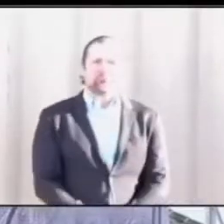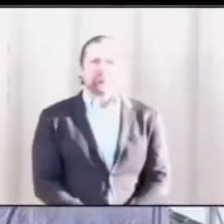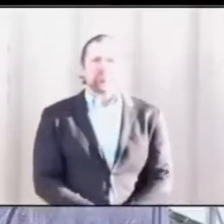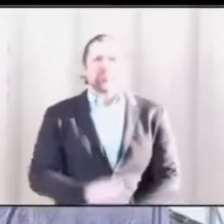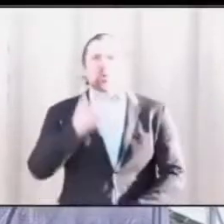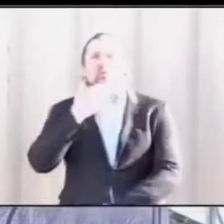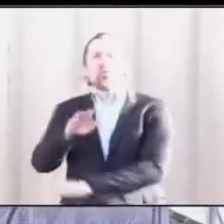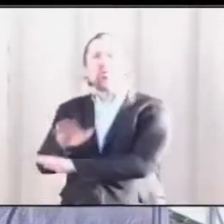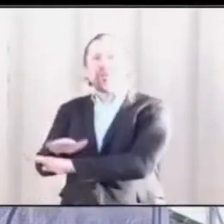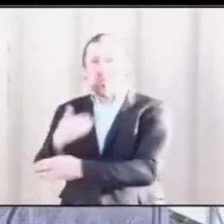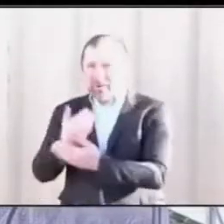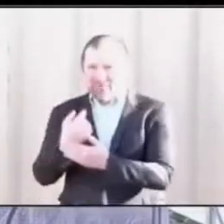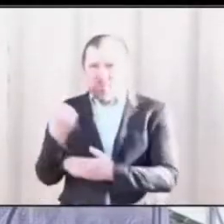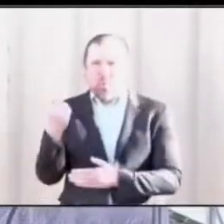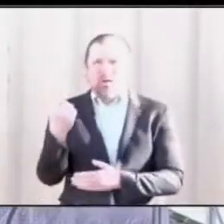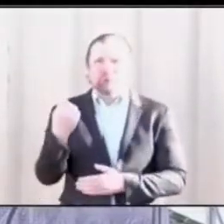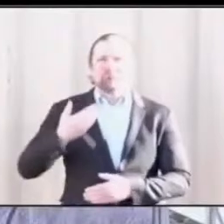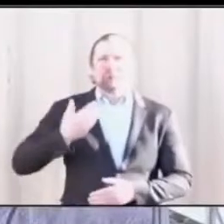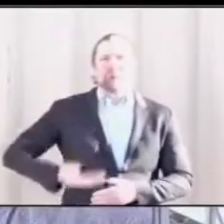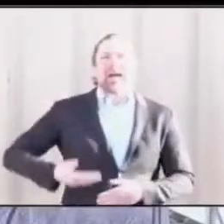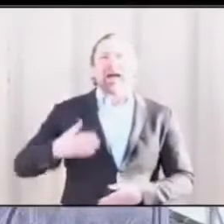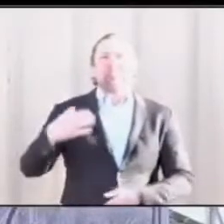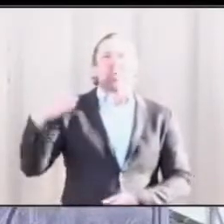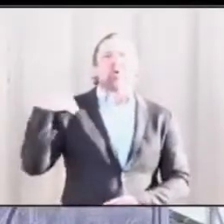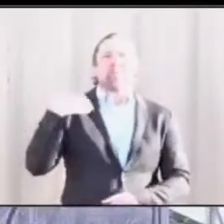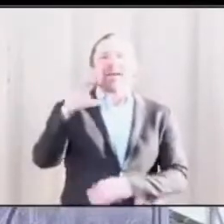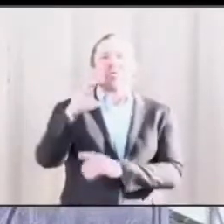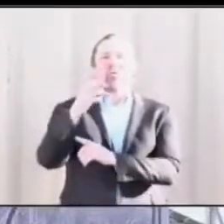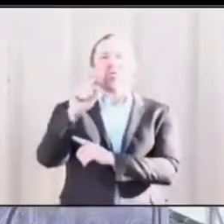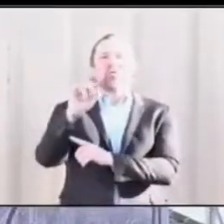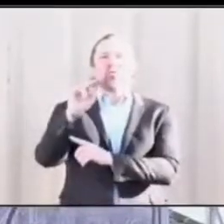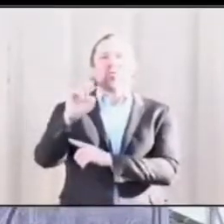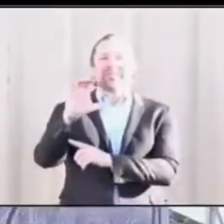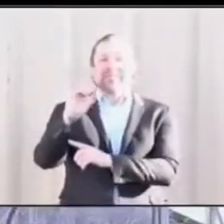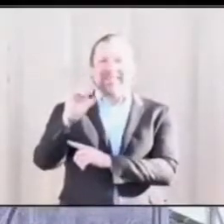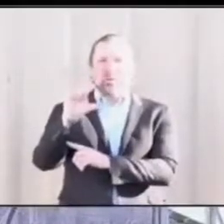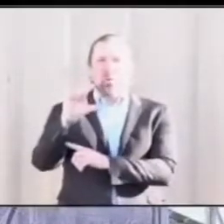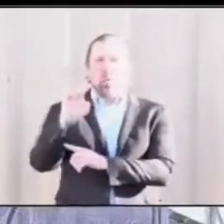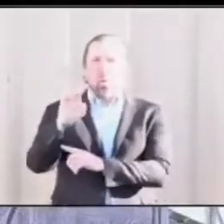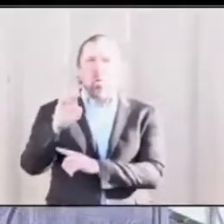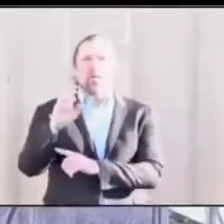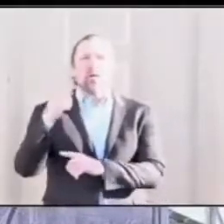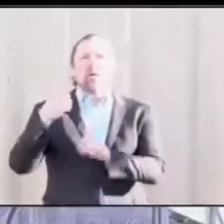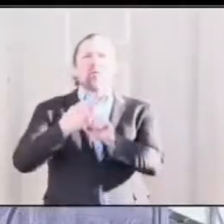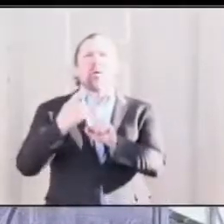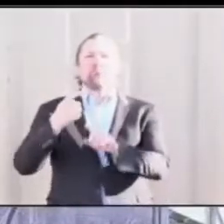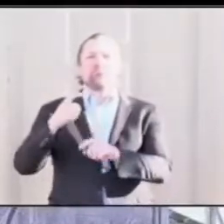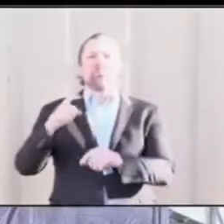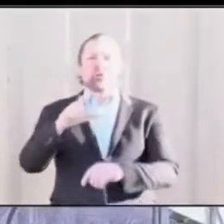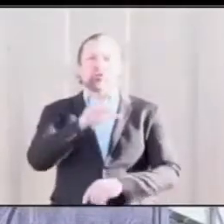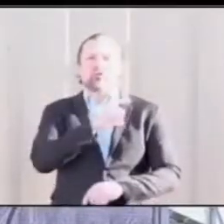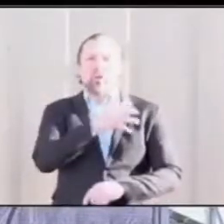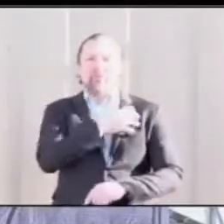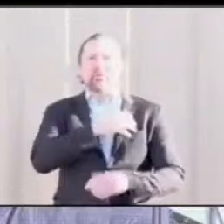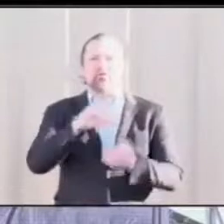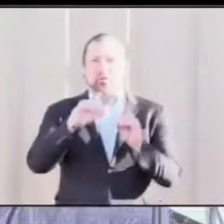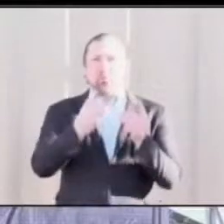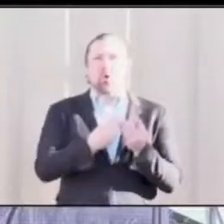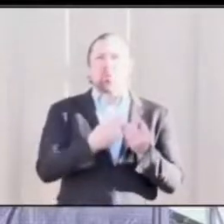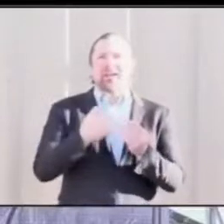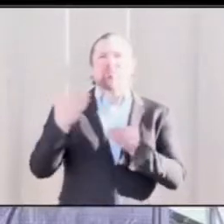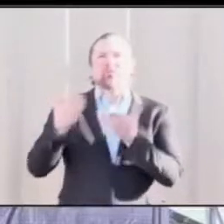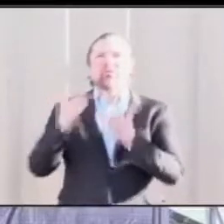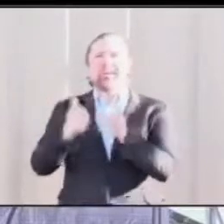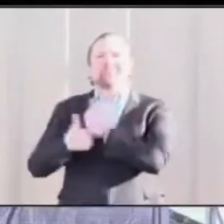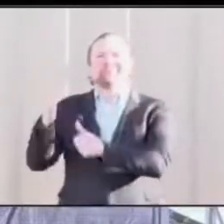Good afternoon, everyone. My name is Commander Christine Coles. I'm with the Los Angeles County Sheriff's Department, serving as the Unified Incident Commander